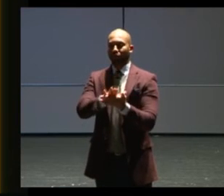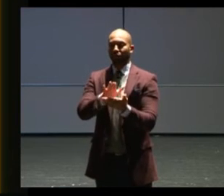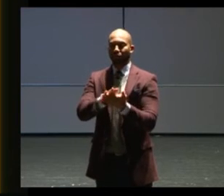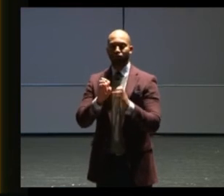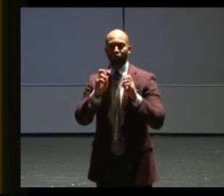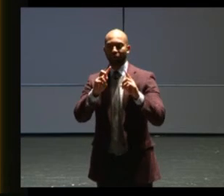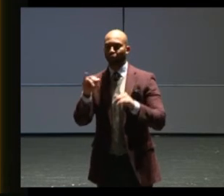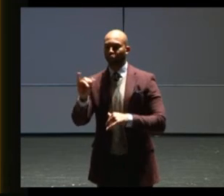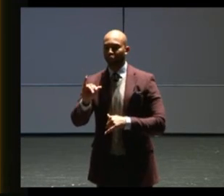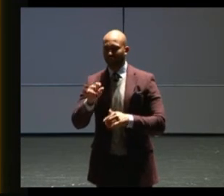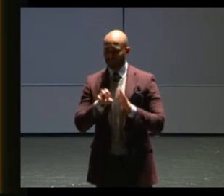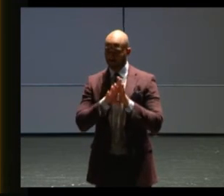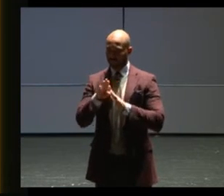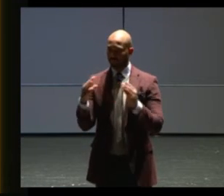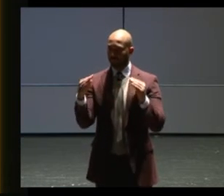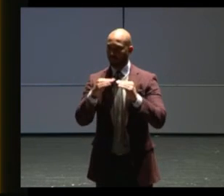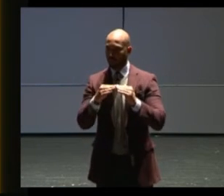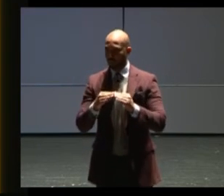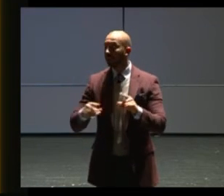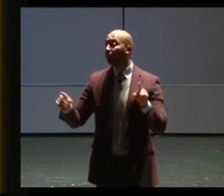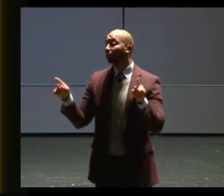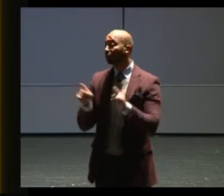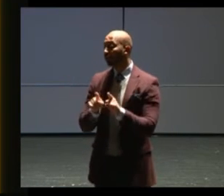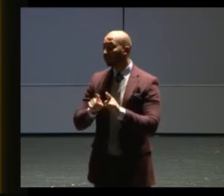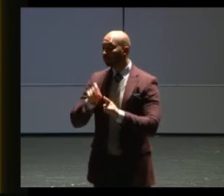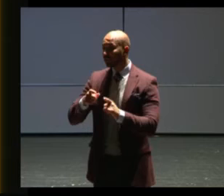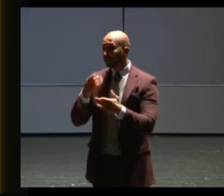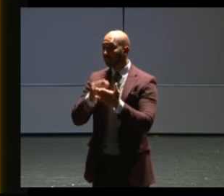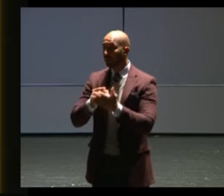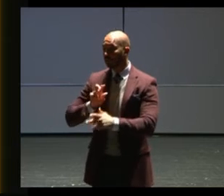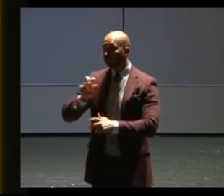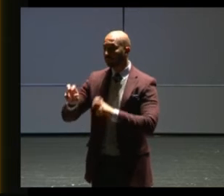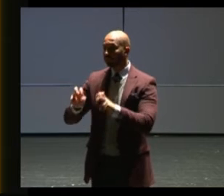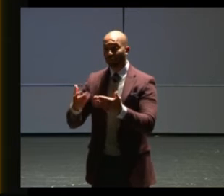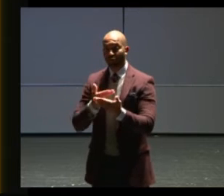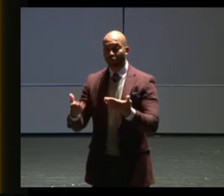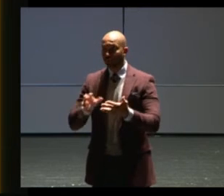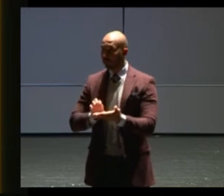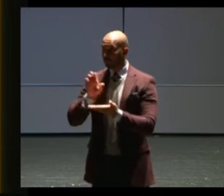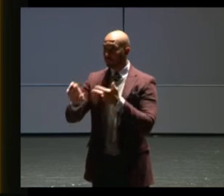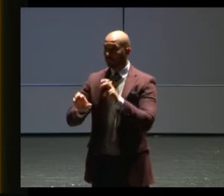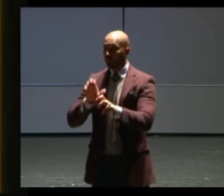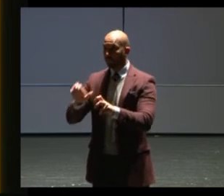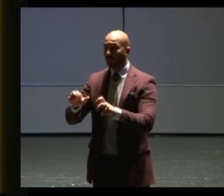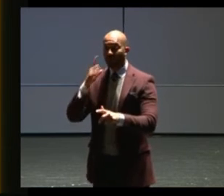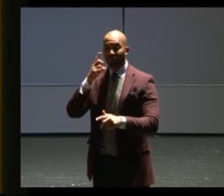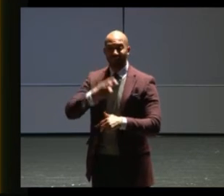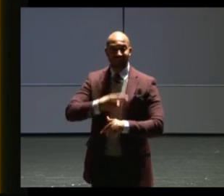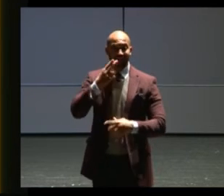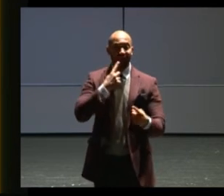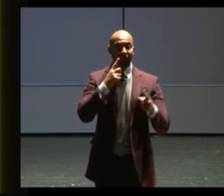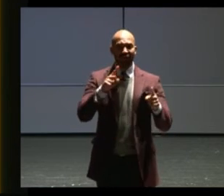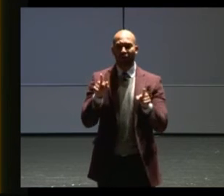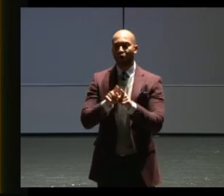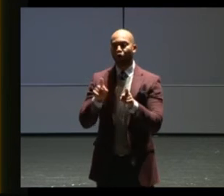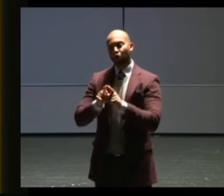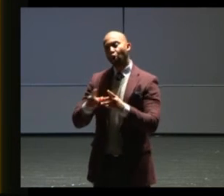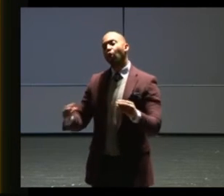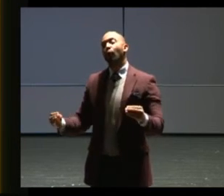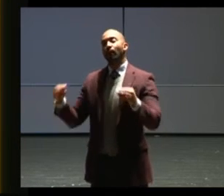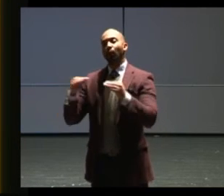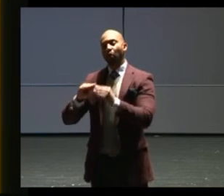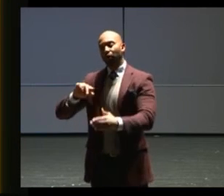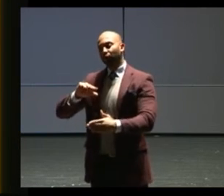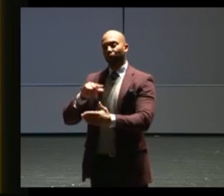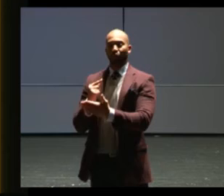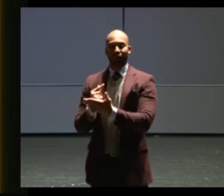And then we need to continue to invest in both high achieving, as well as more graduate students for our